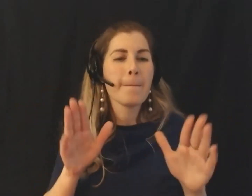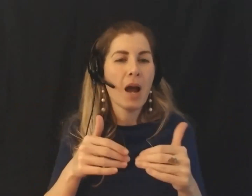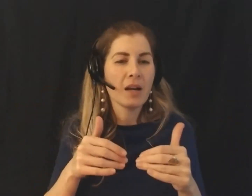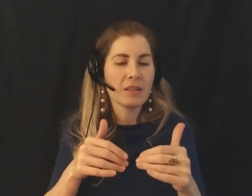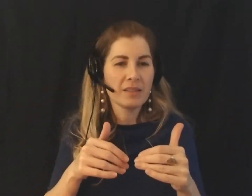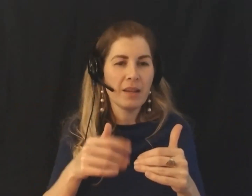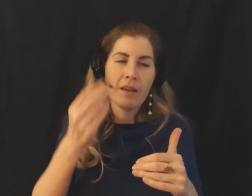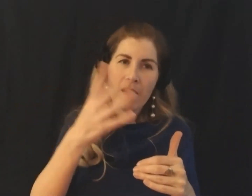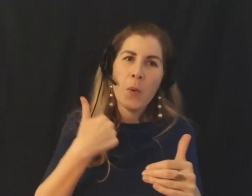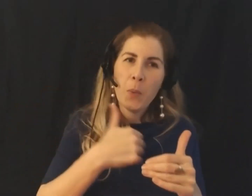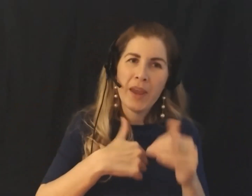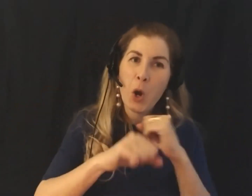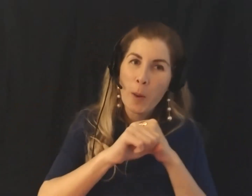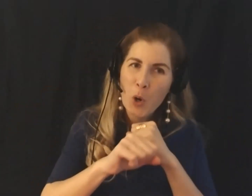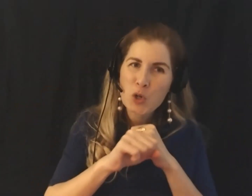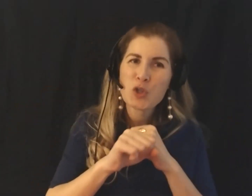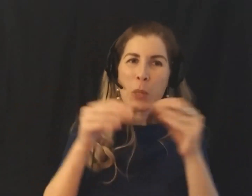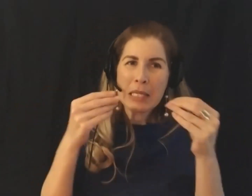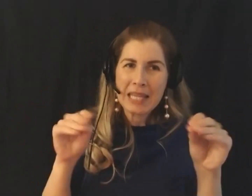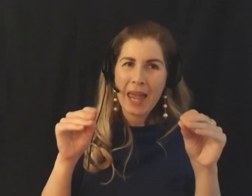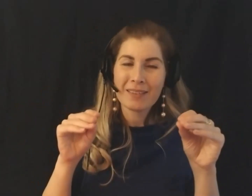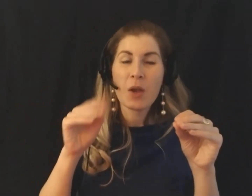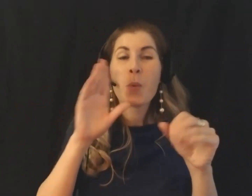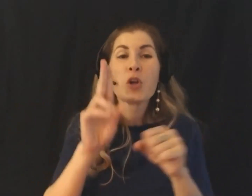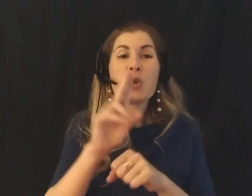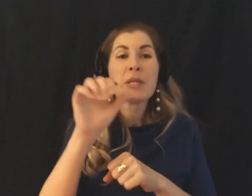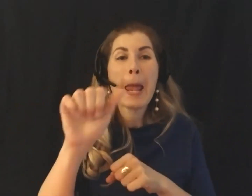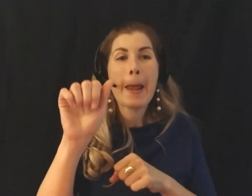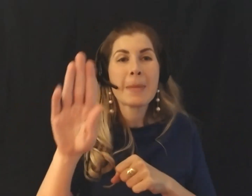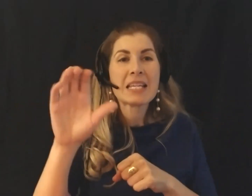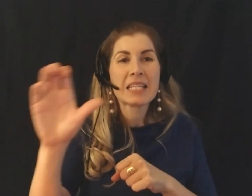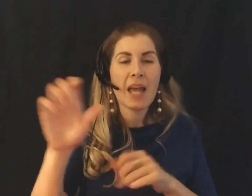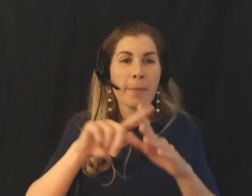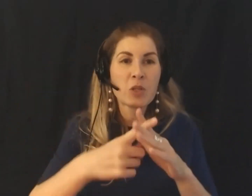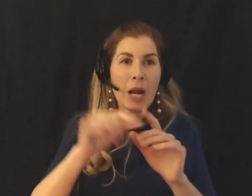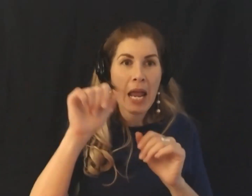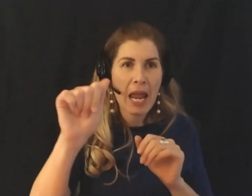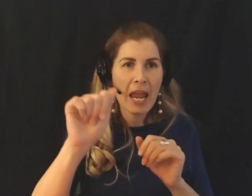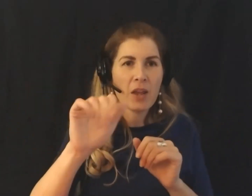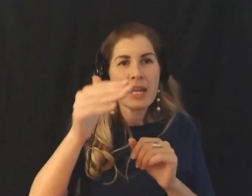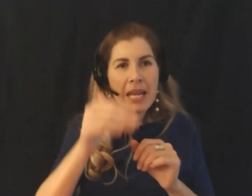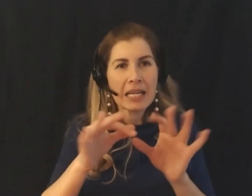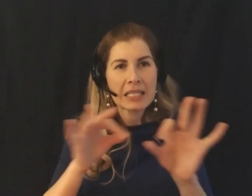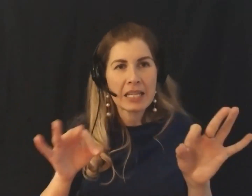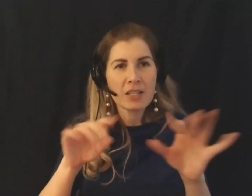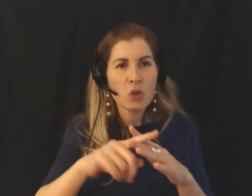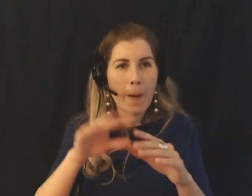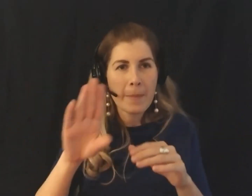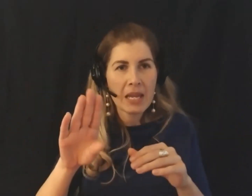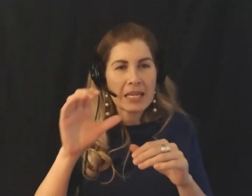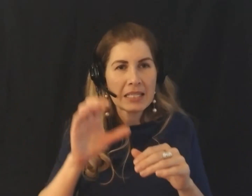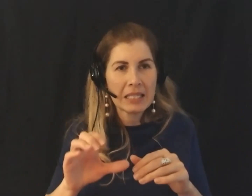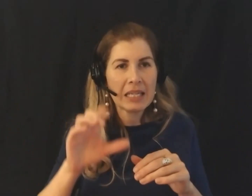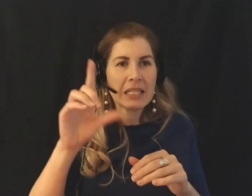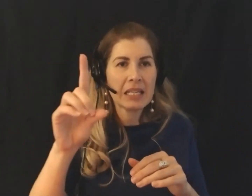sales agent actors, and we're going to use the alphabet. So I'm going to start with A, and then your next sentence would start with B. I would go C,